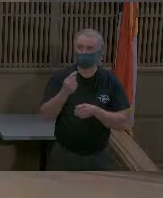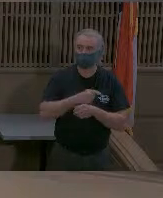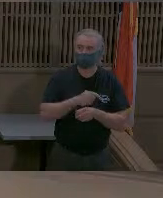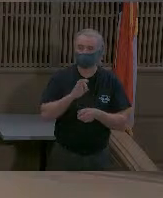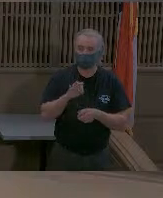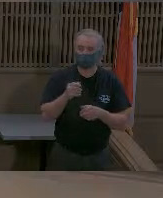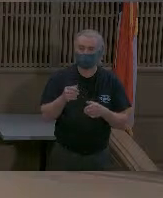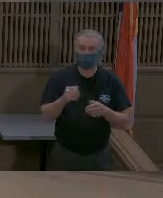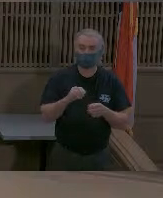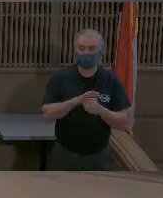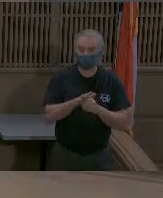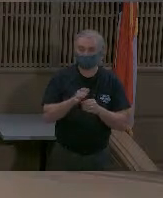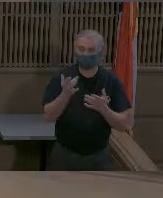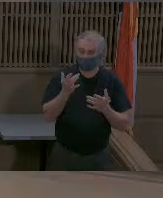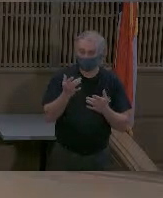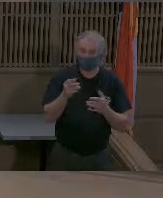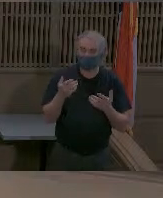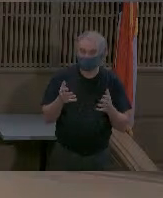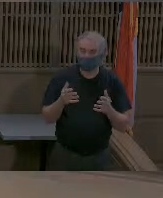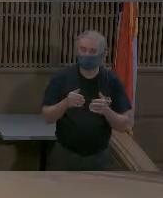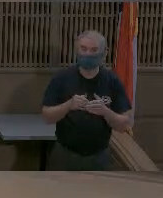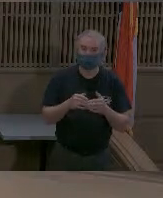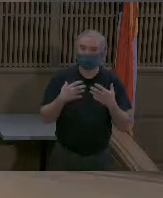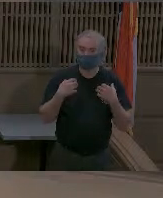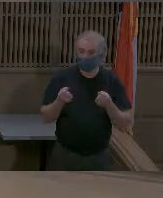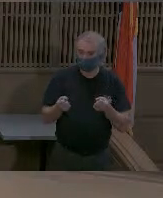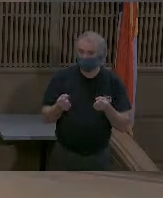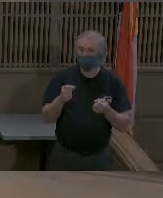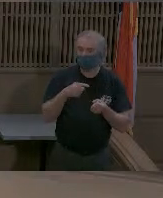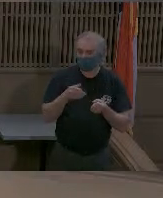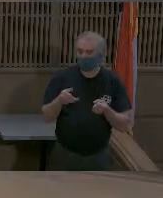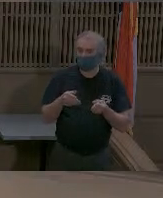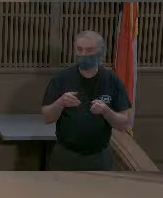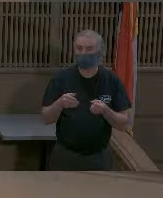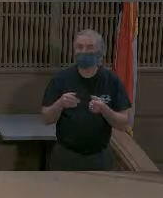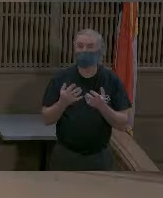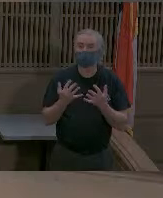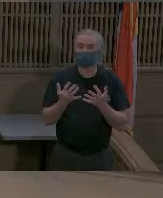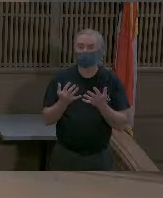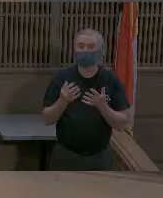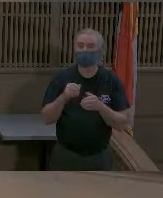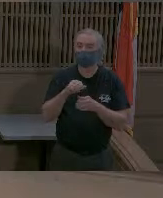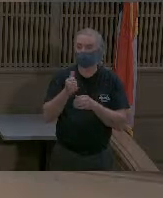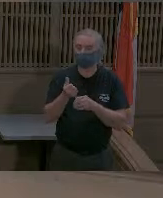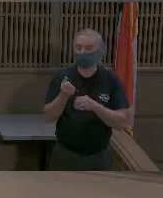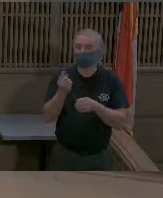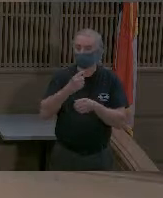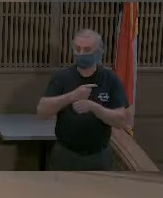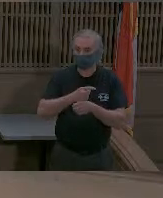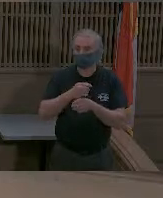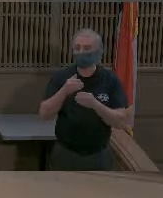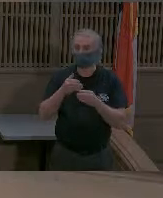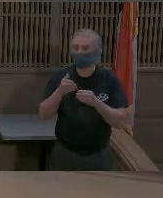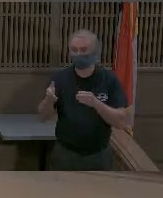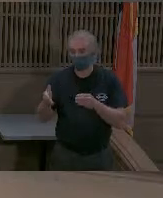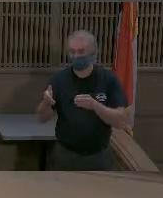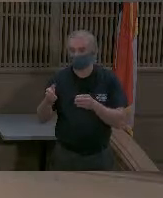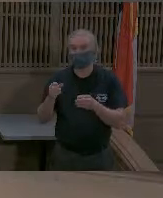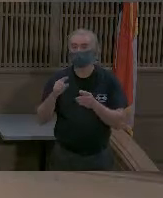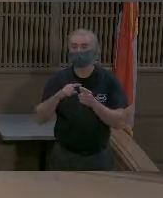infection, if you are within the eligibility criteria, you have to wait until your isolation period is